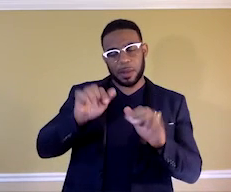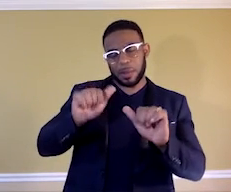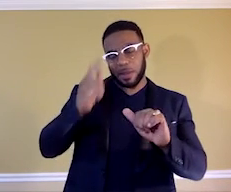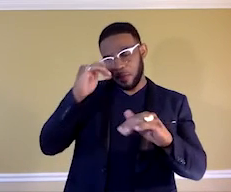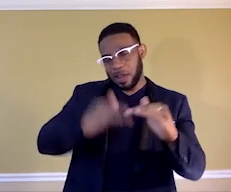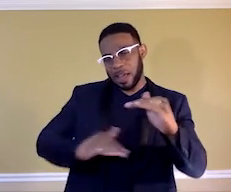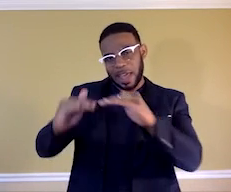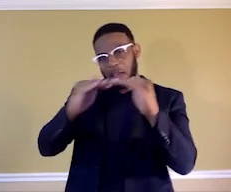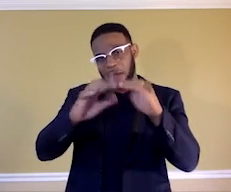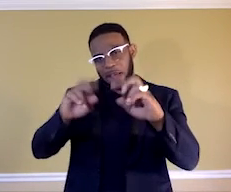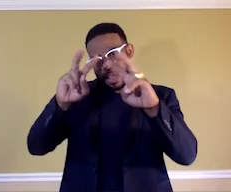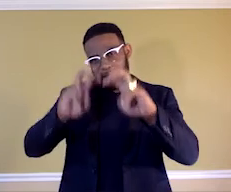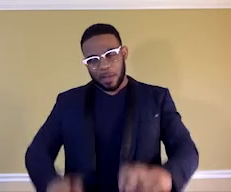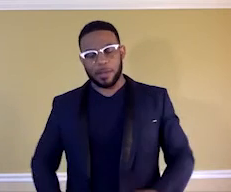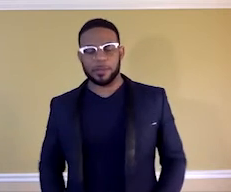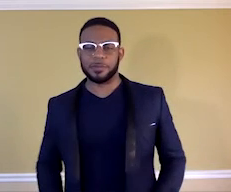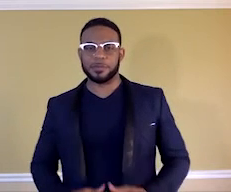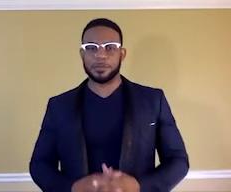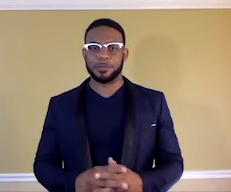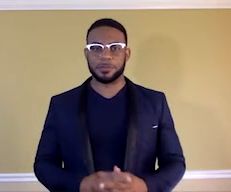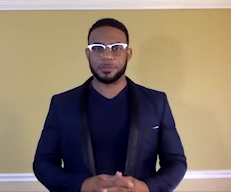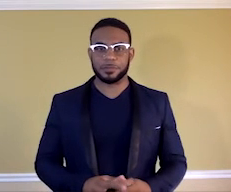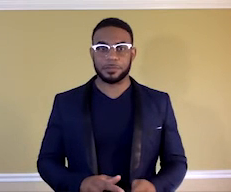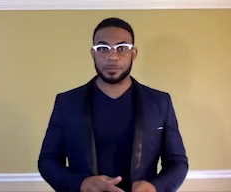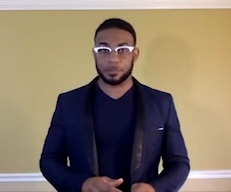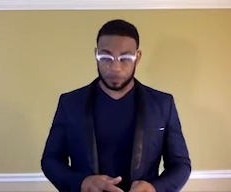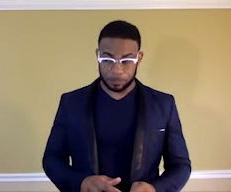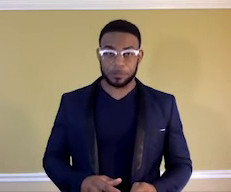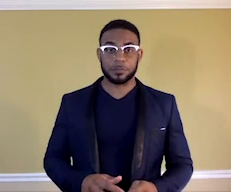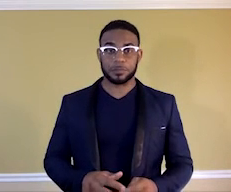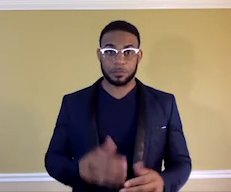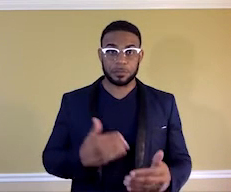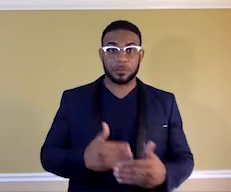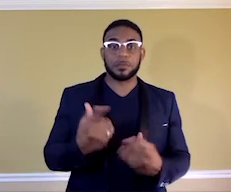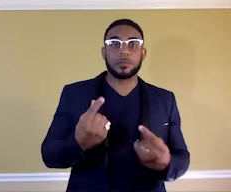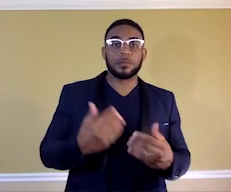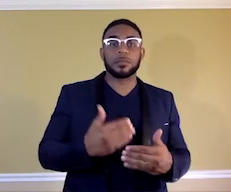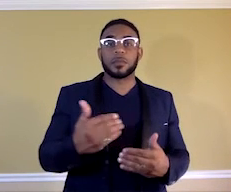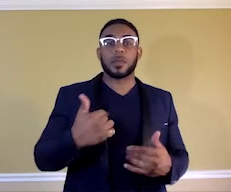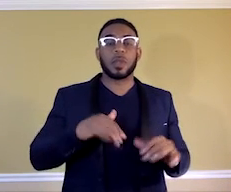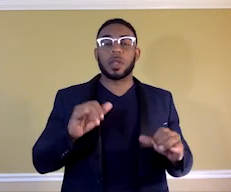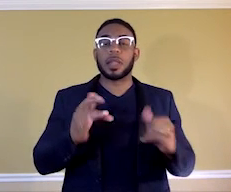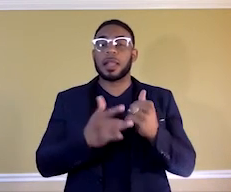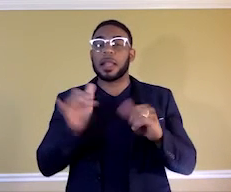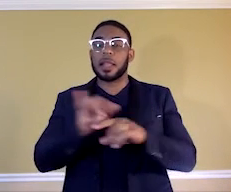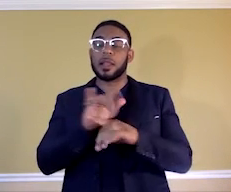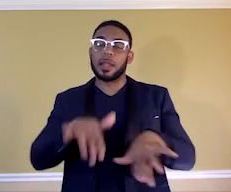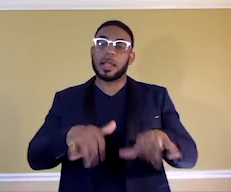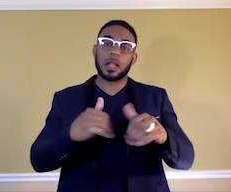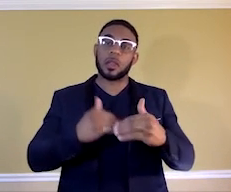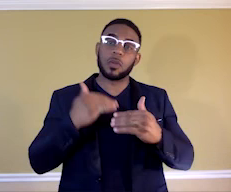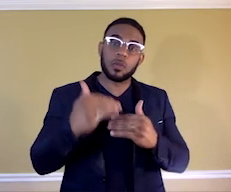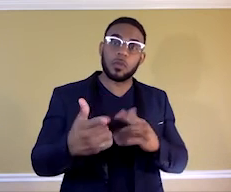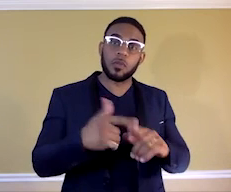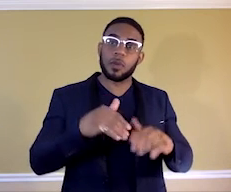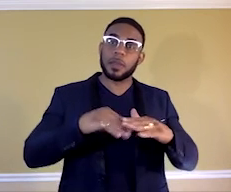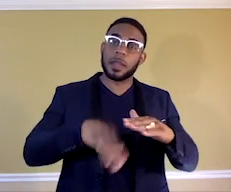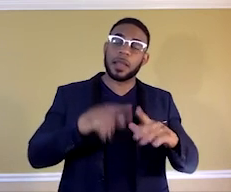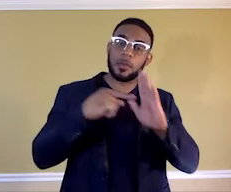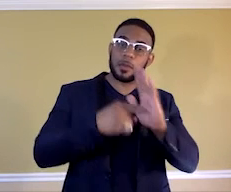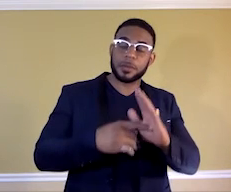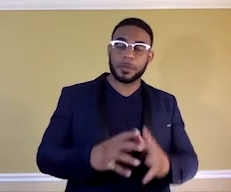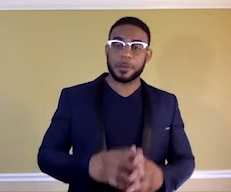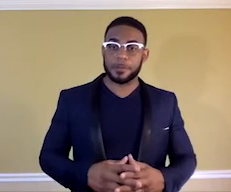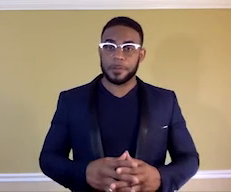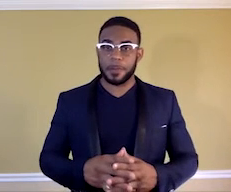equity in evaluation. So there are several steps really that the technology industry can take to move forward from the lack of